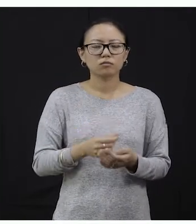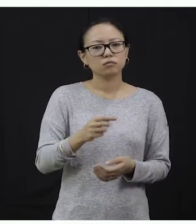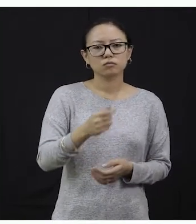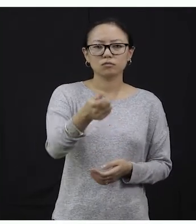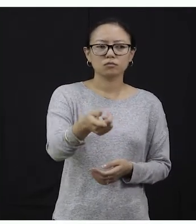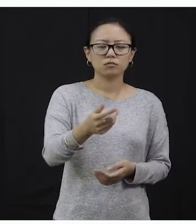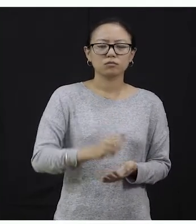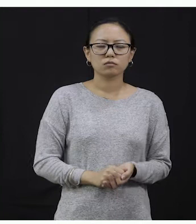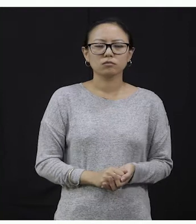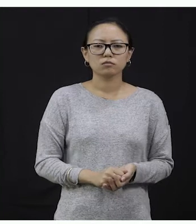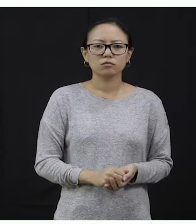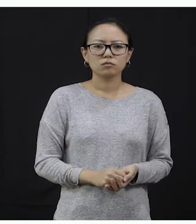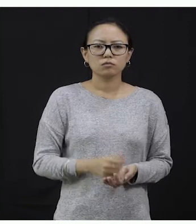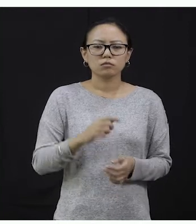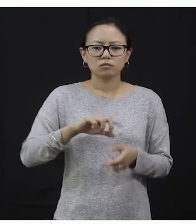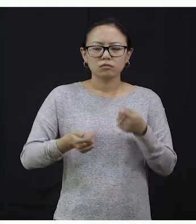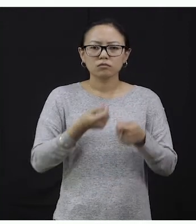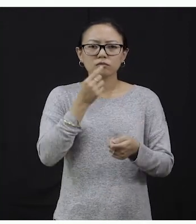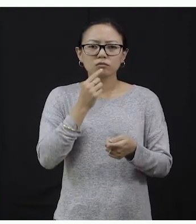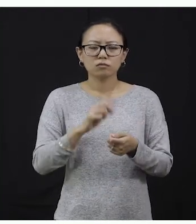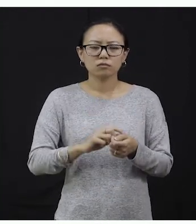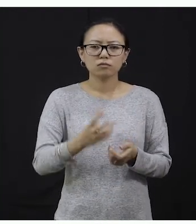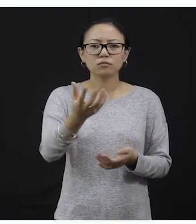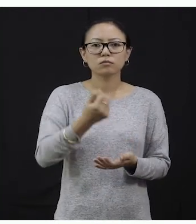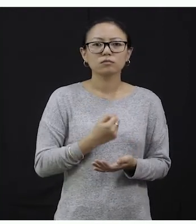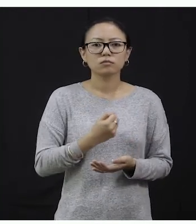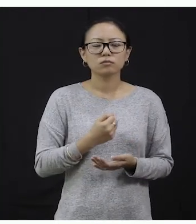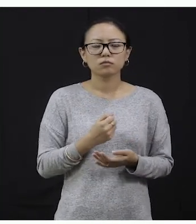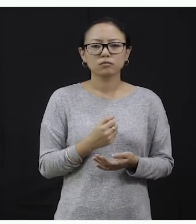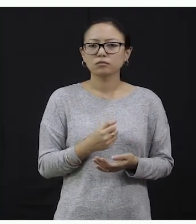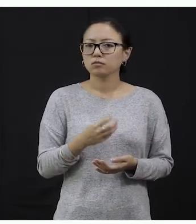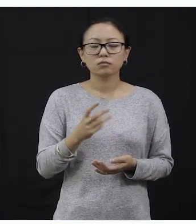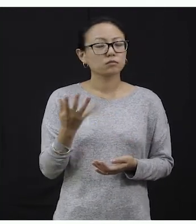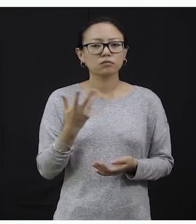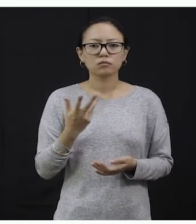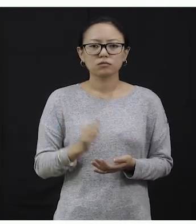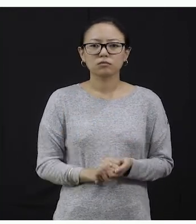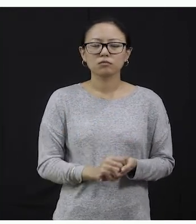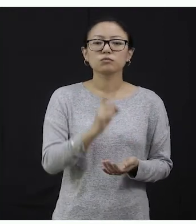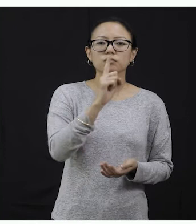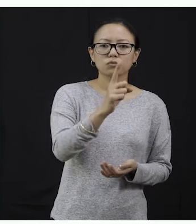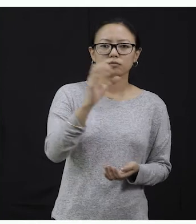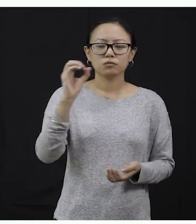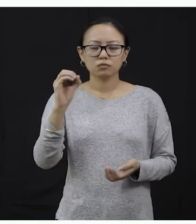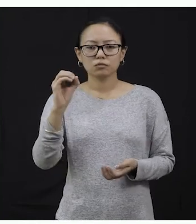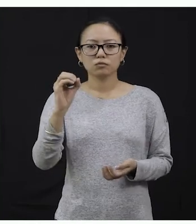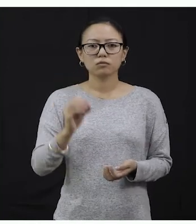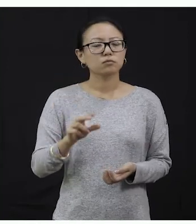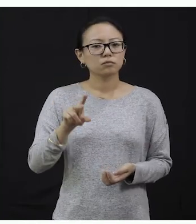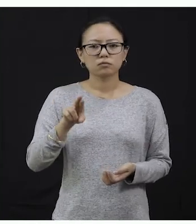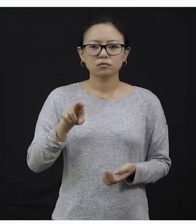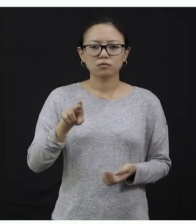sweets, how many sweets will you get? Yes, 10 sweets you will get, which means the value increases.